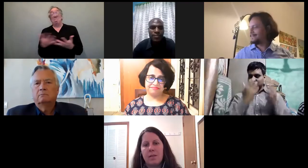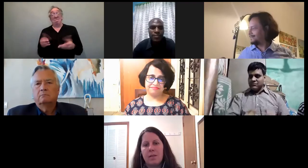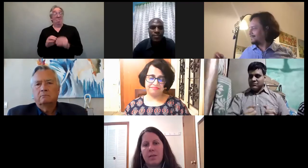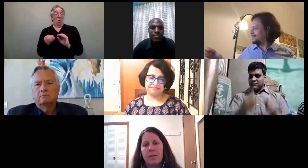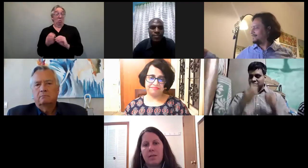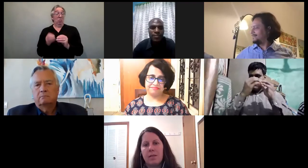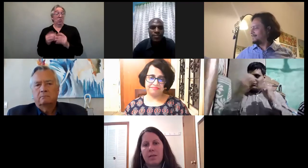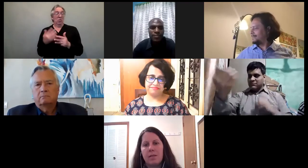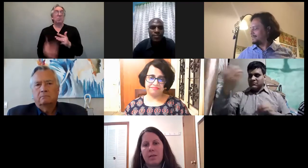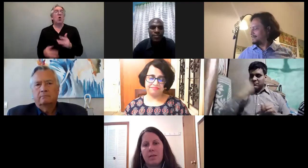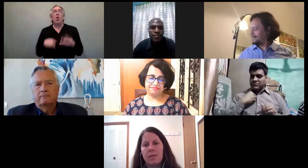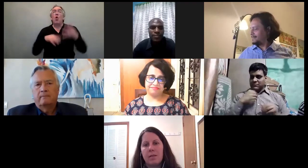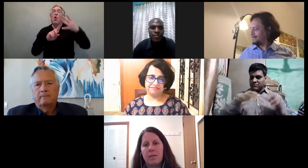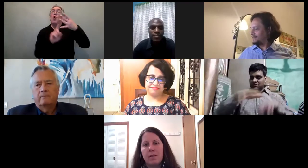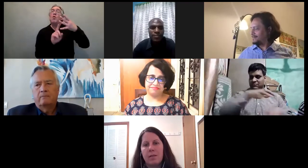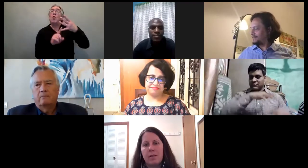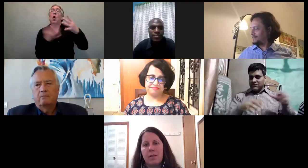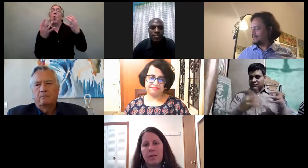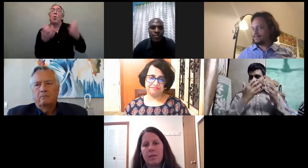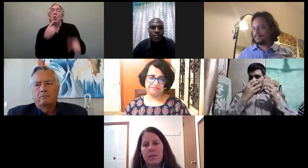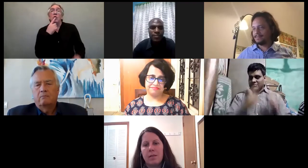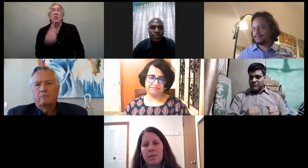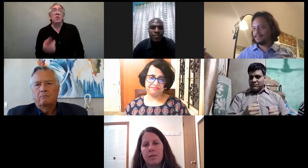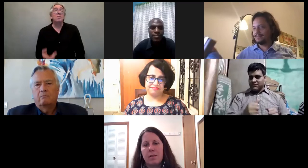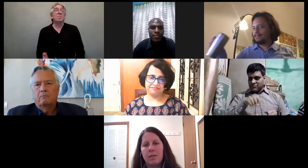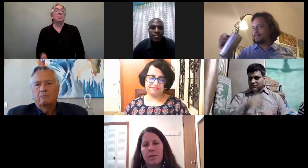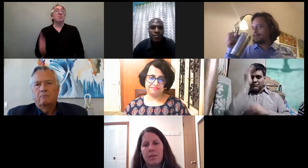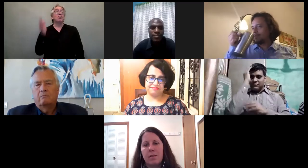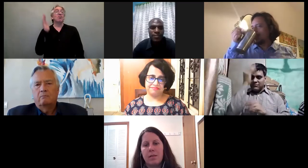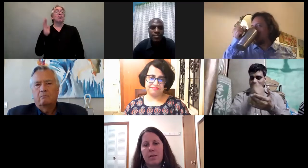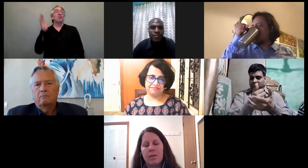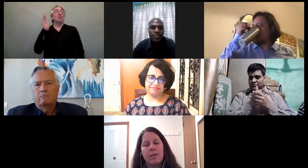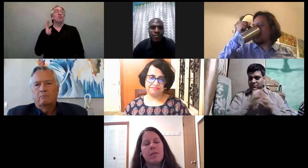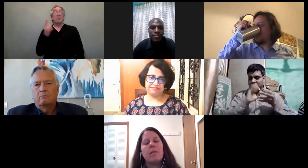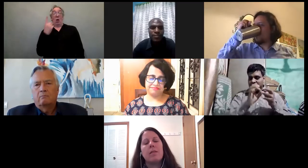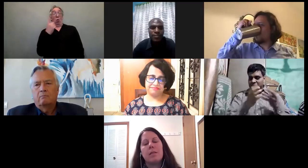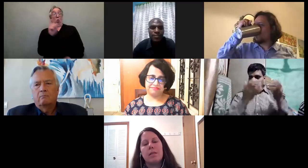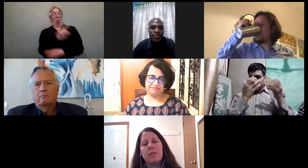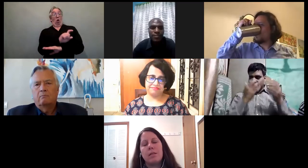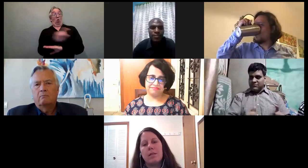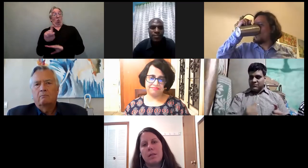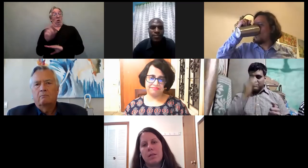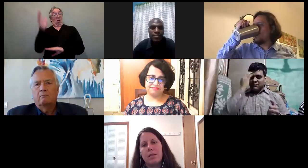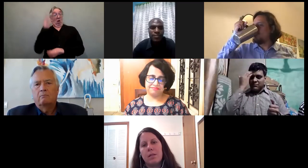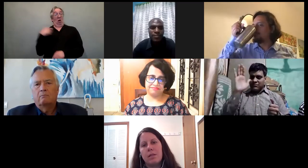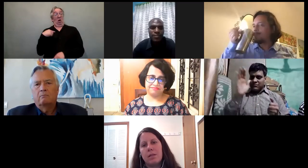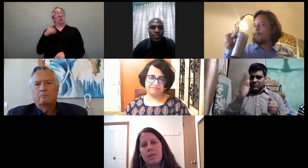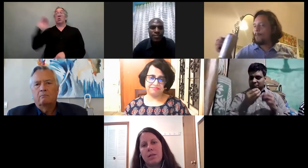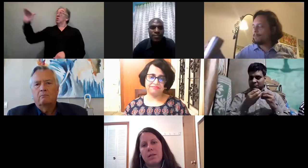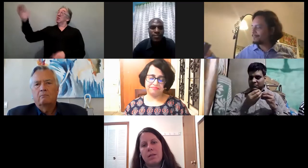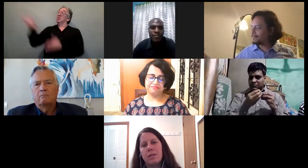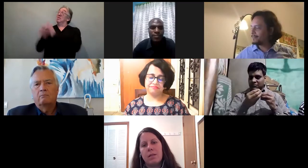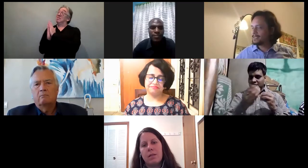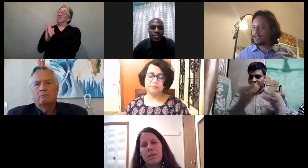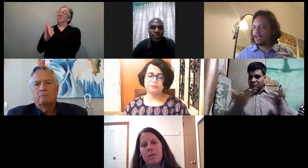A week back, I asked for an interpreter to visit my house so that I can be a part of this